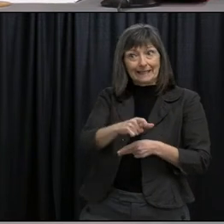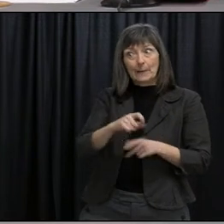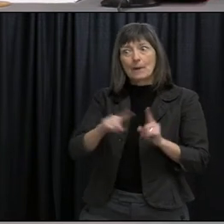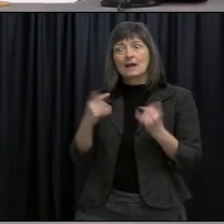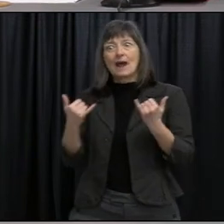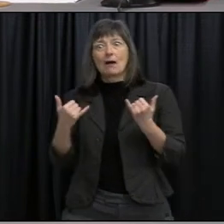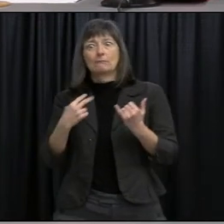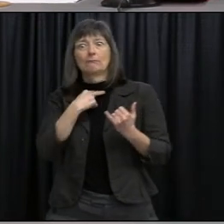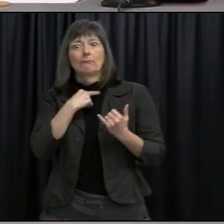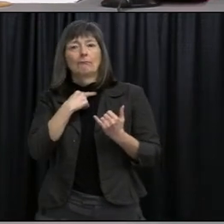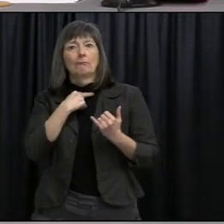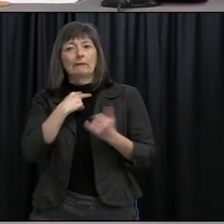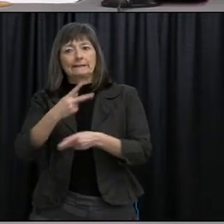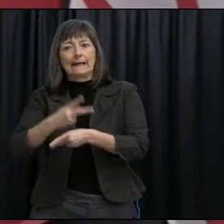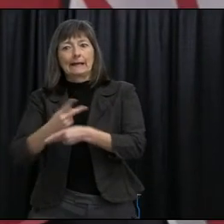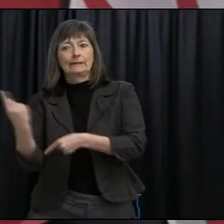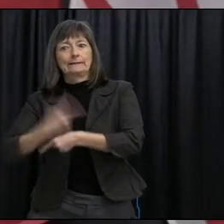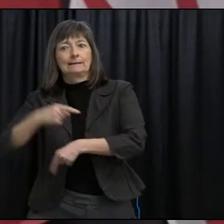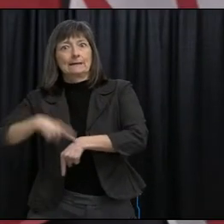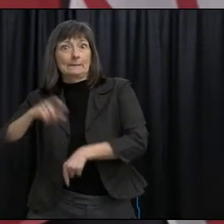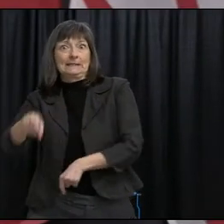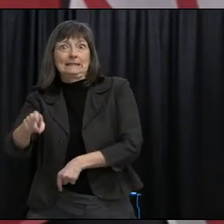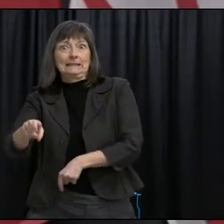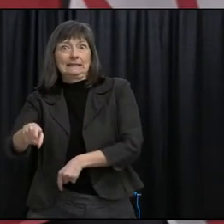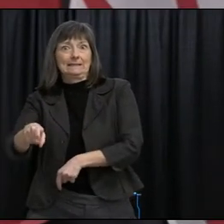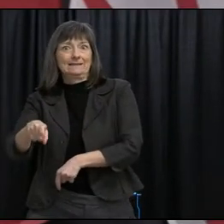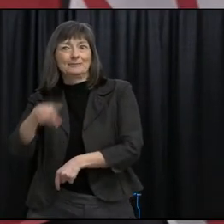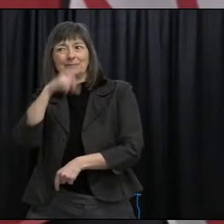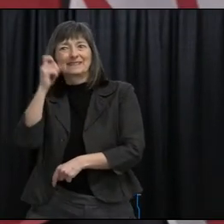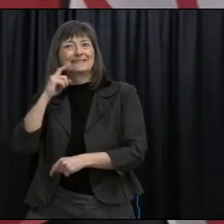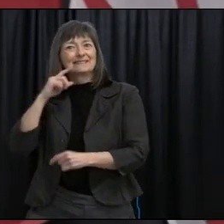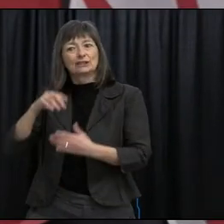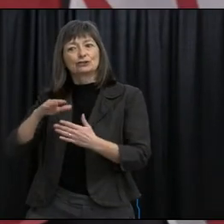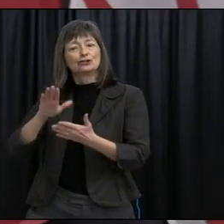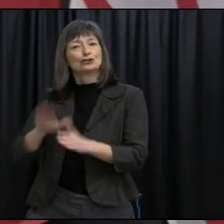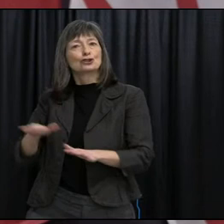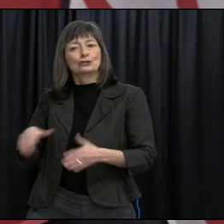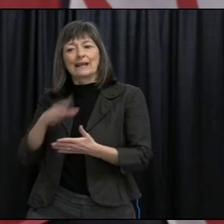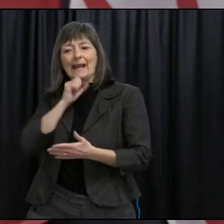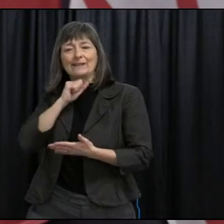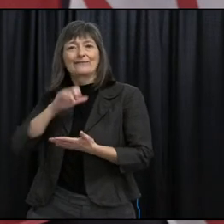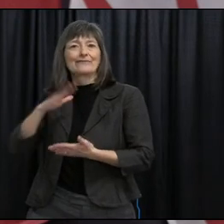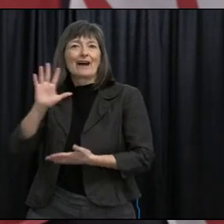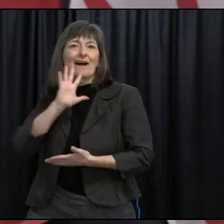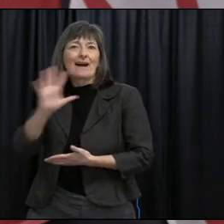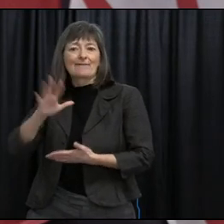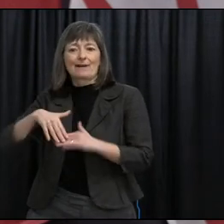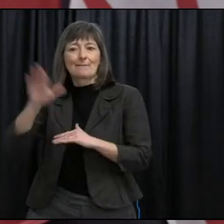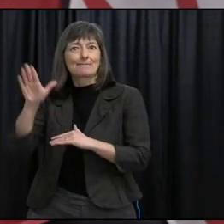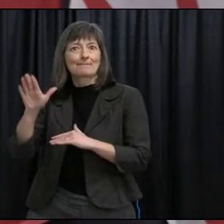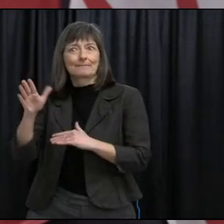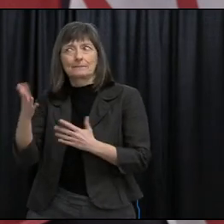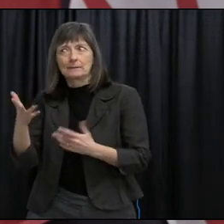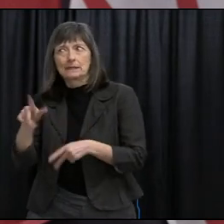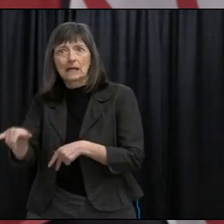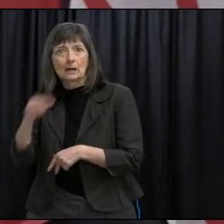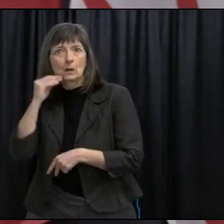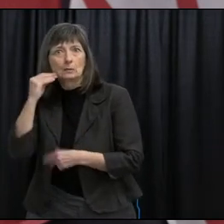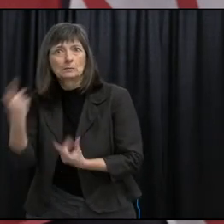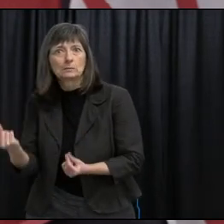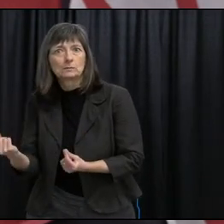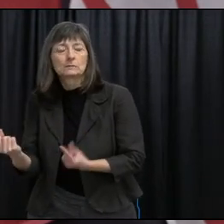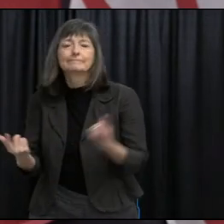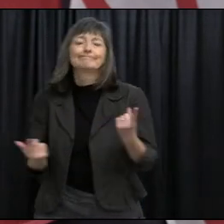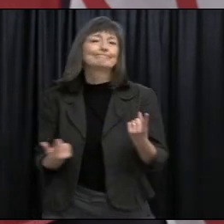day. The guidance from public health is that they do not want new children introduced to an